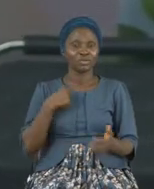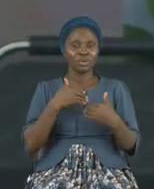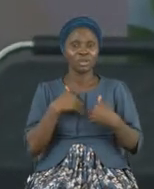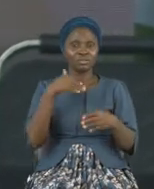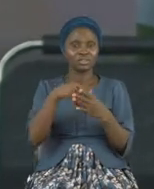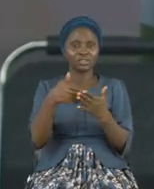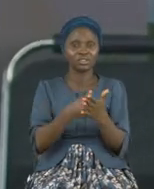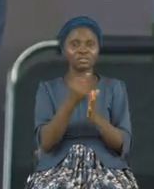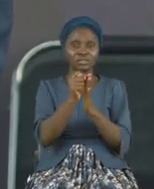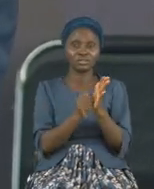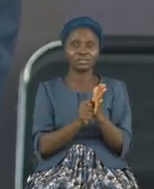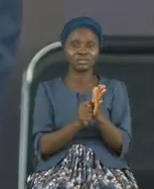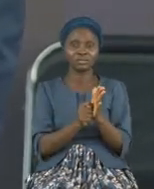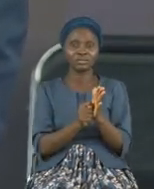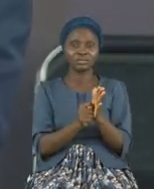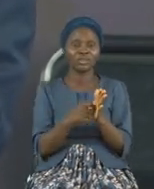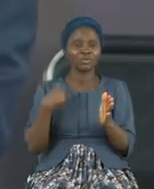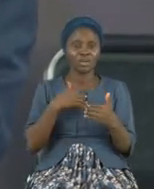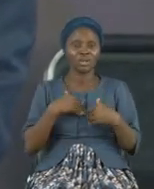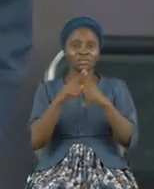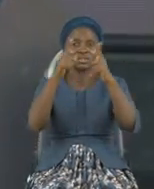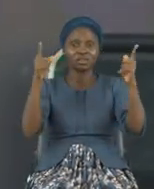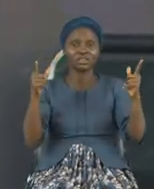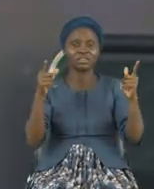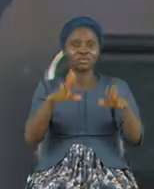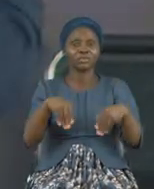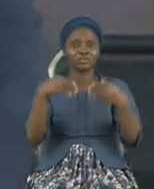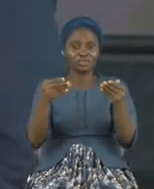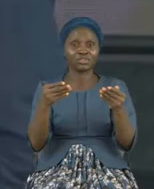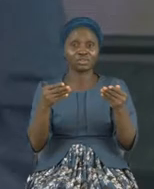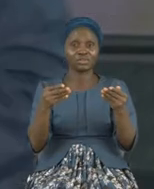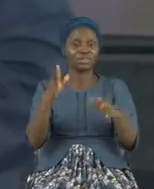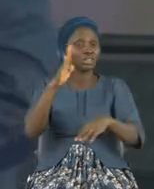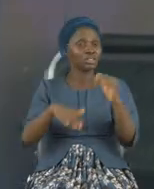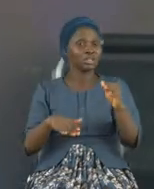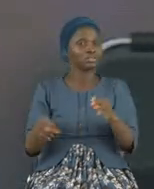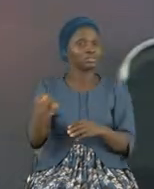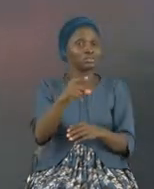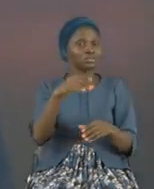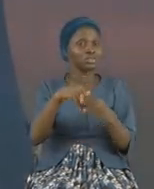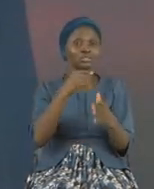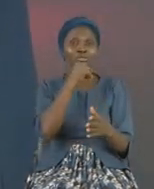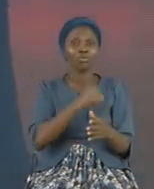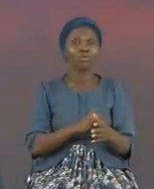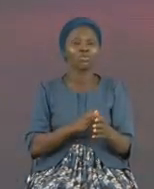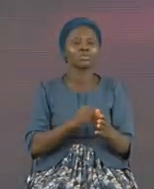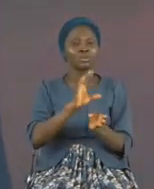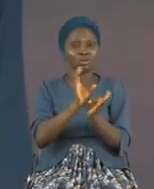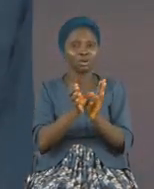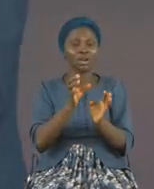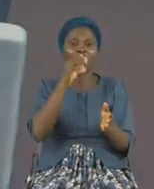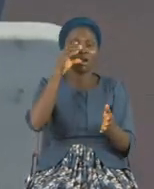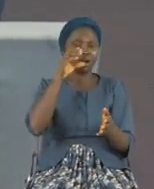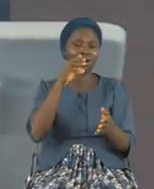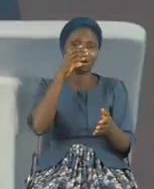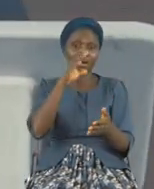greater strength and greater provision and greater power than those in the old covenant. Your power